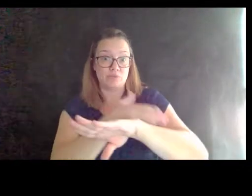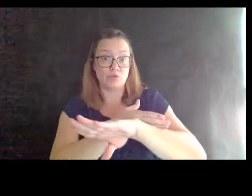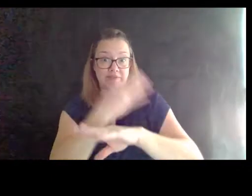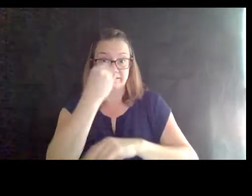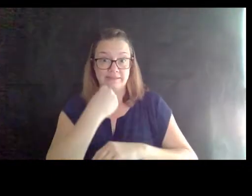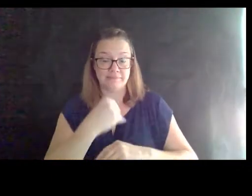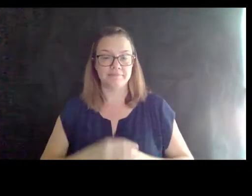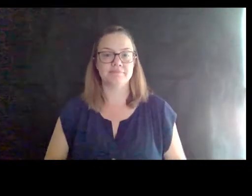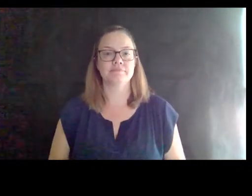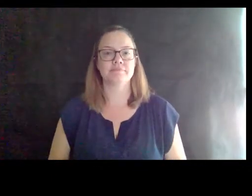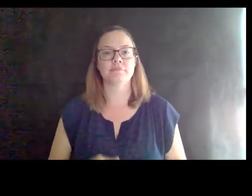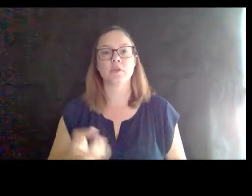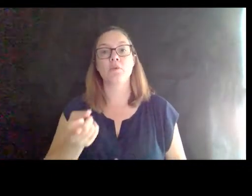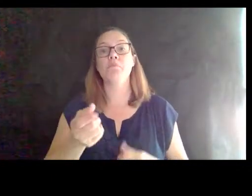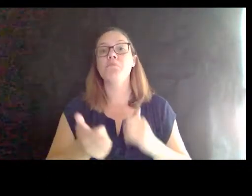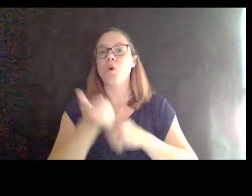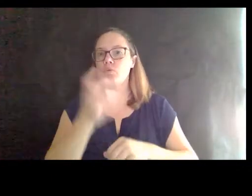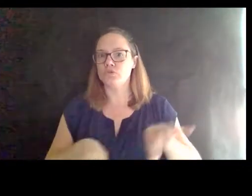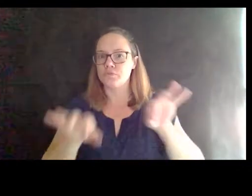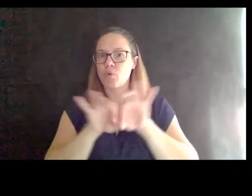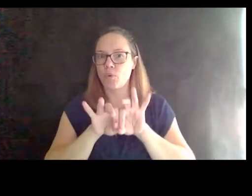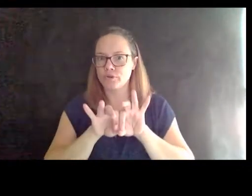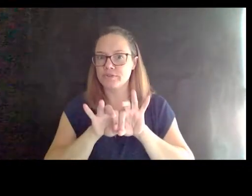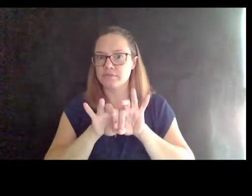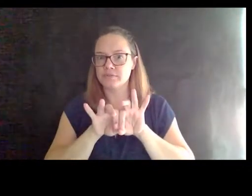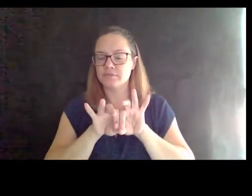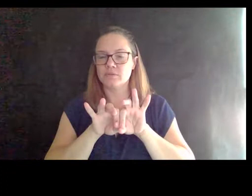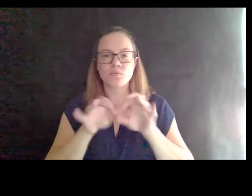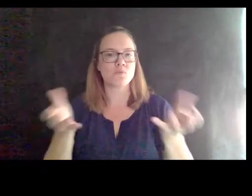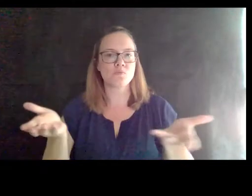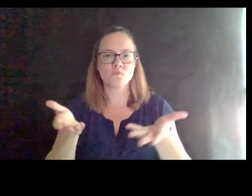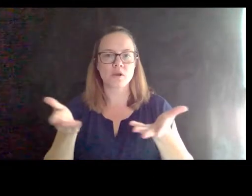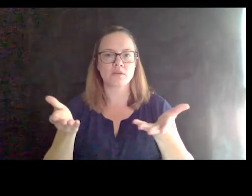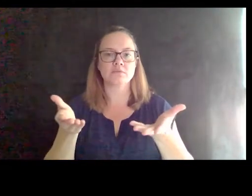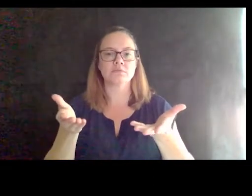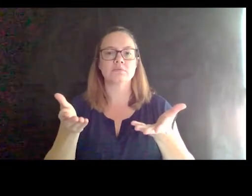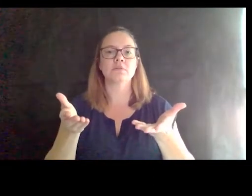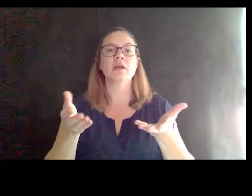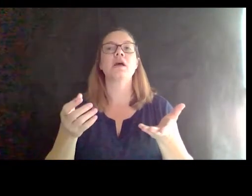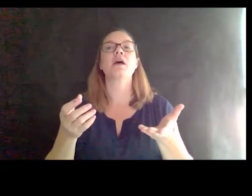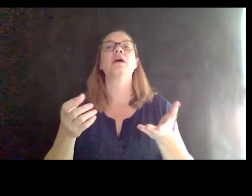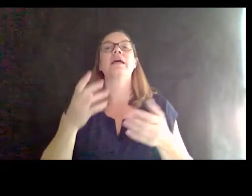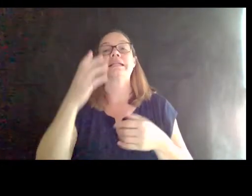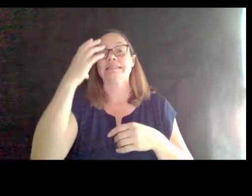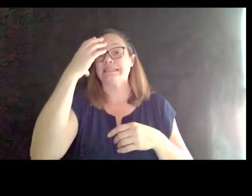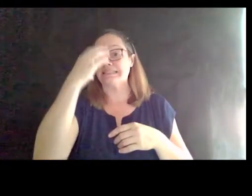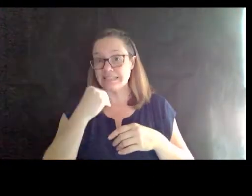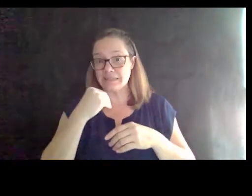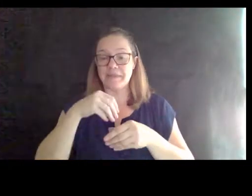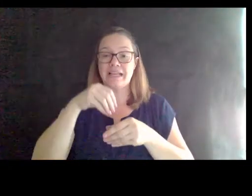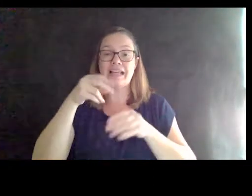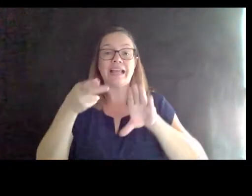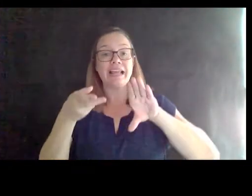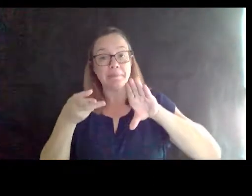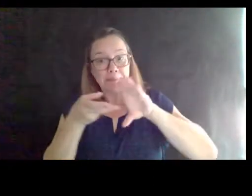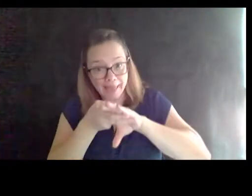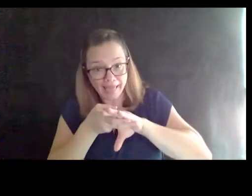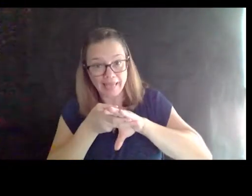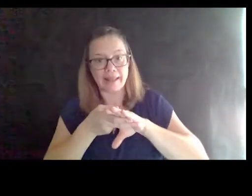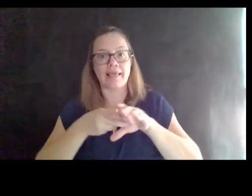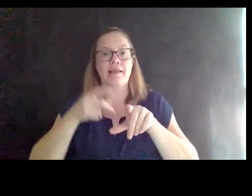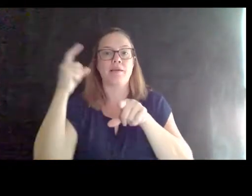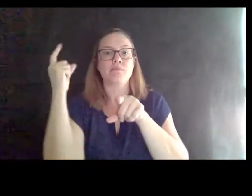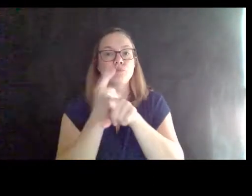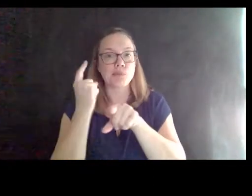important sleep hygiene practice practices is to spend appropriate amount of time asleep in bed, not too